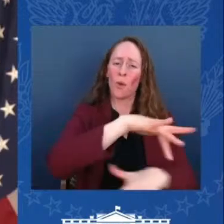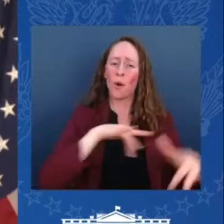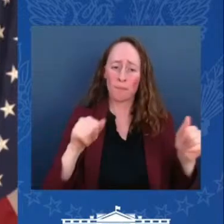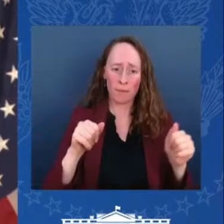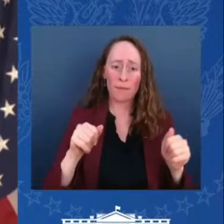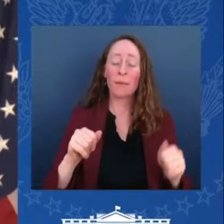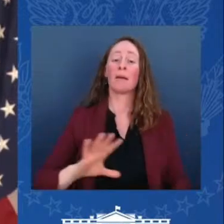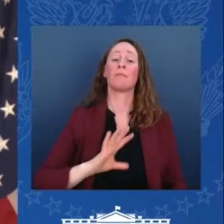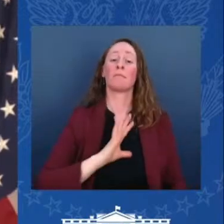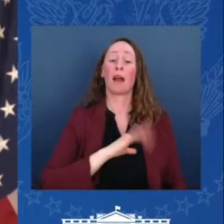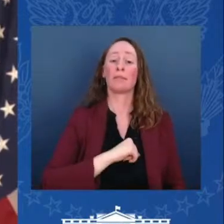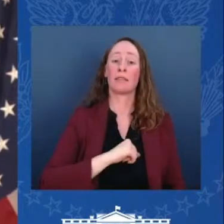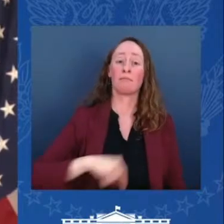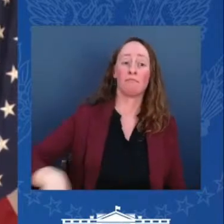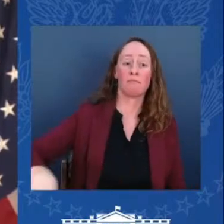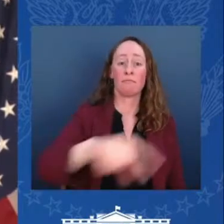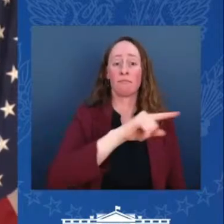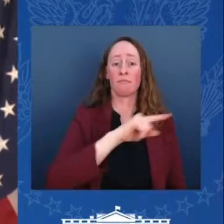you know, I keep looking at the weather.